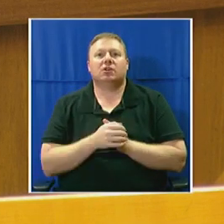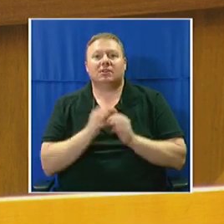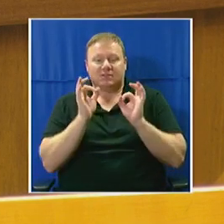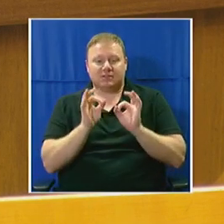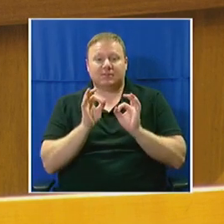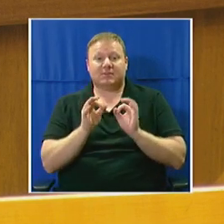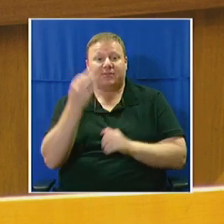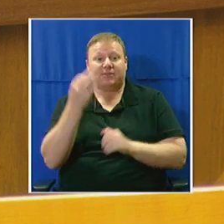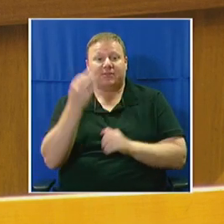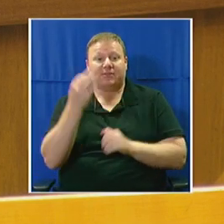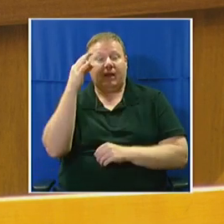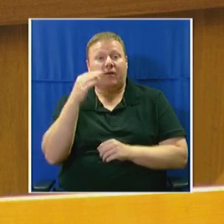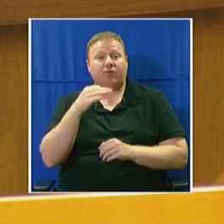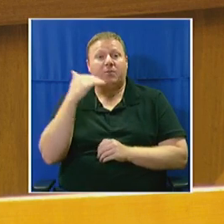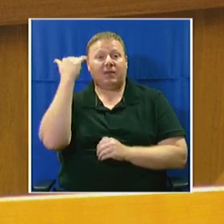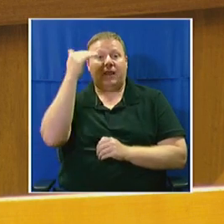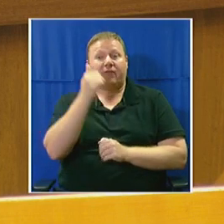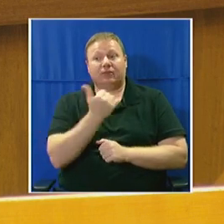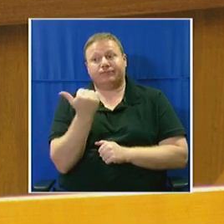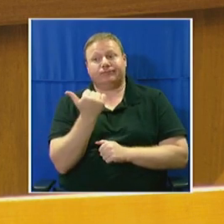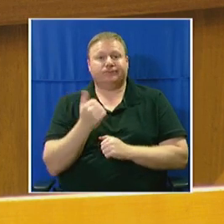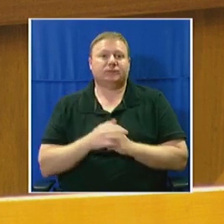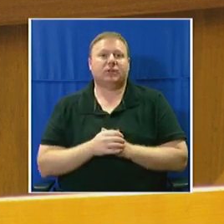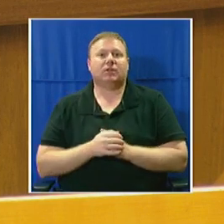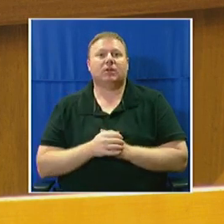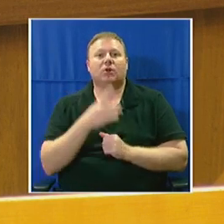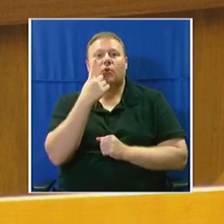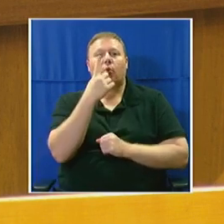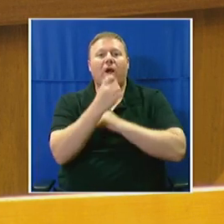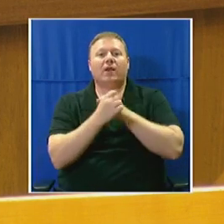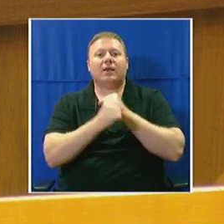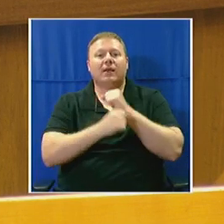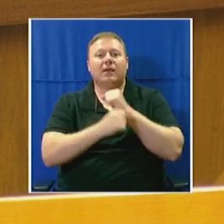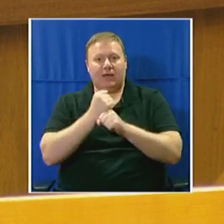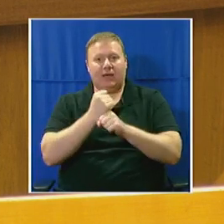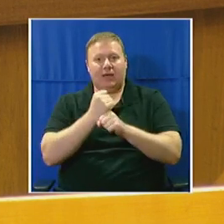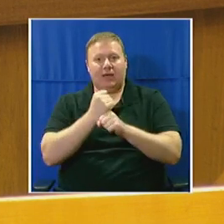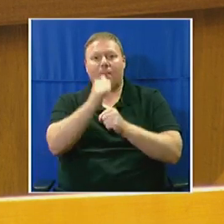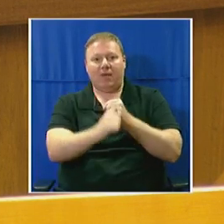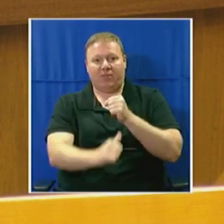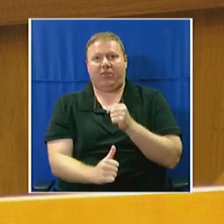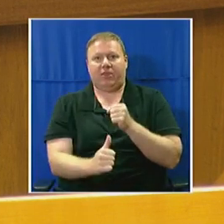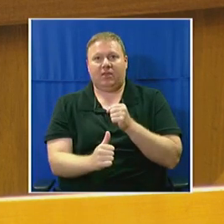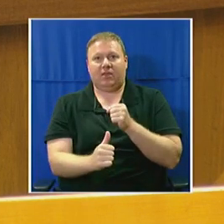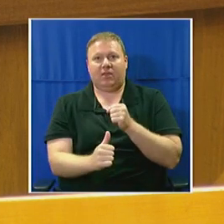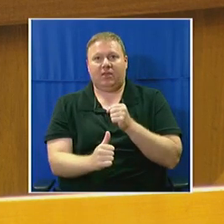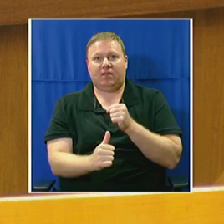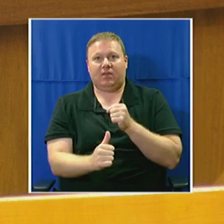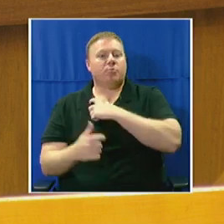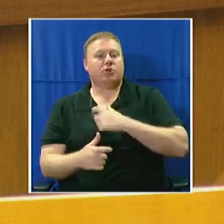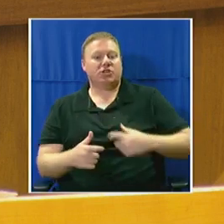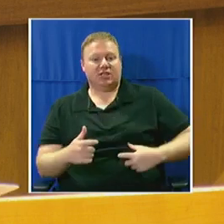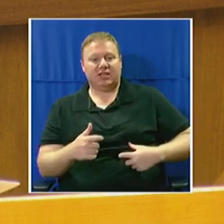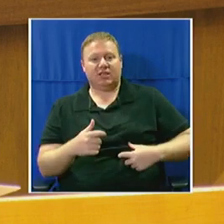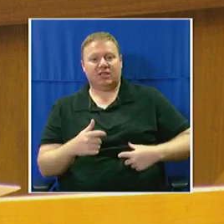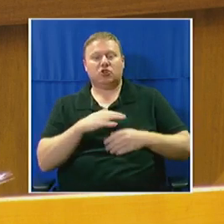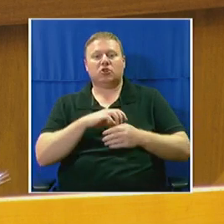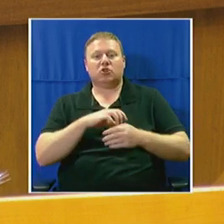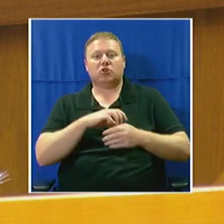government level it's been one year and one month since the presidential Summit against gender-based